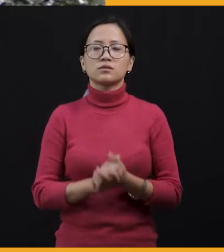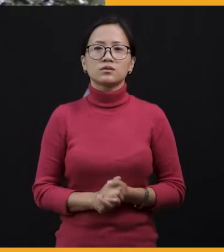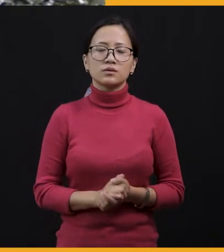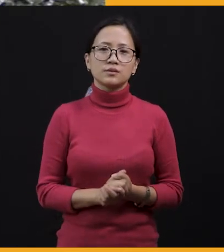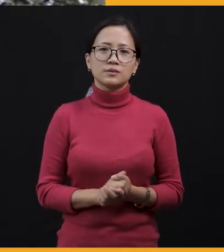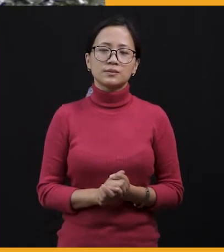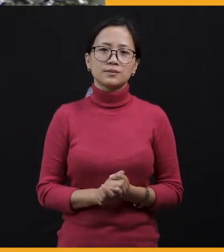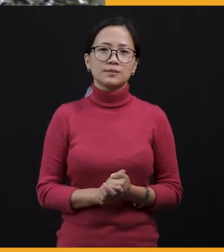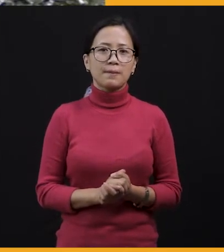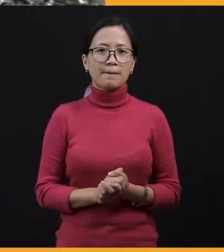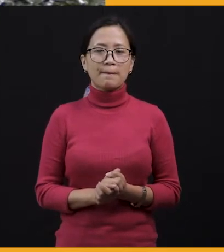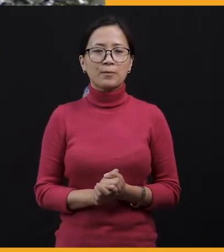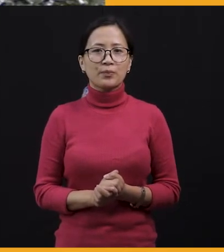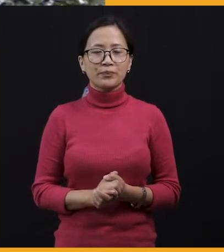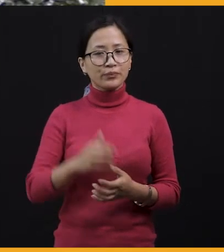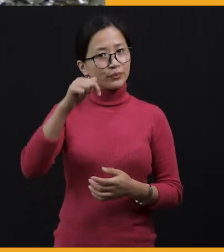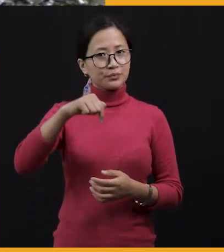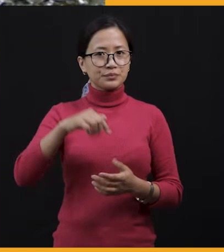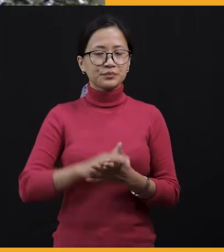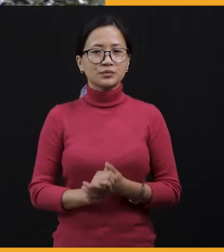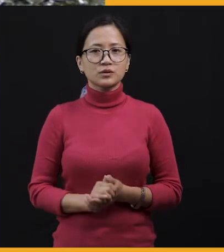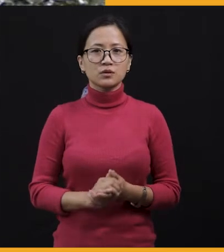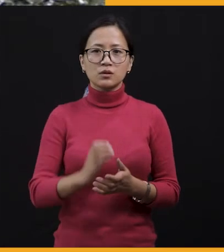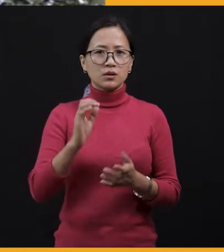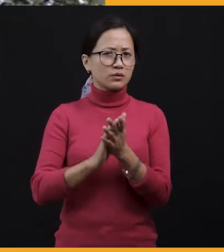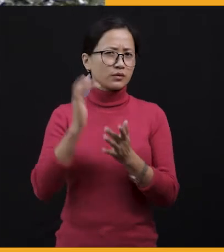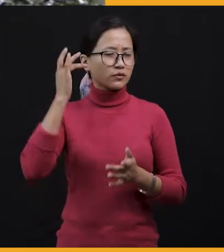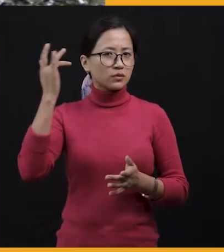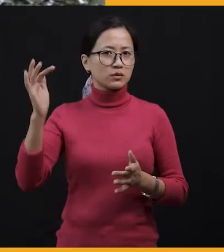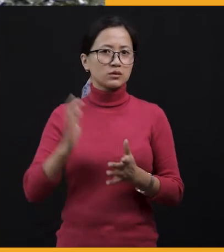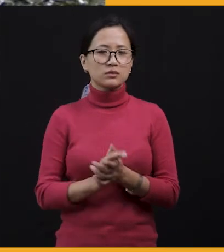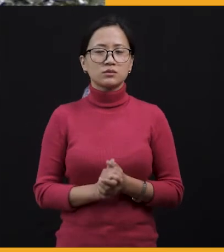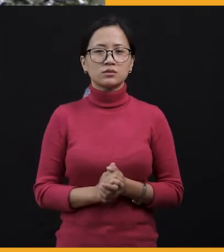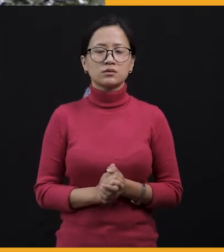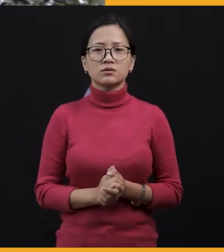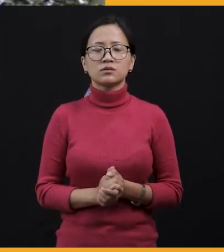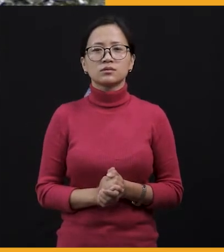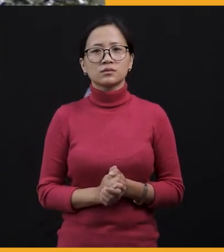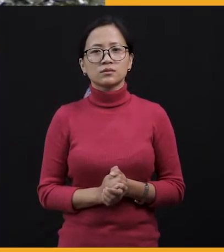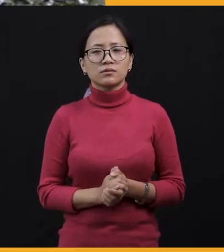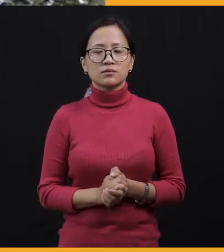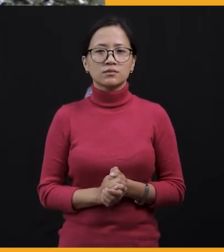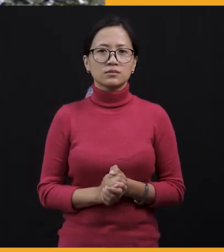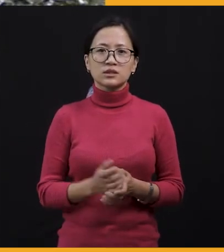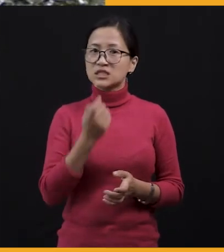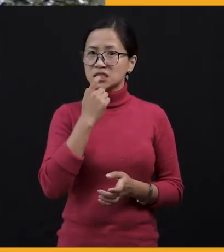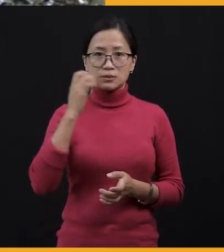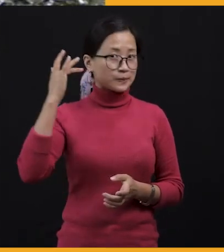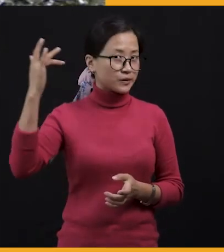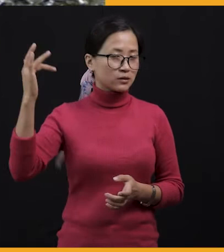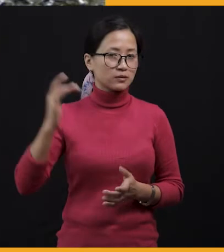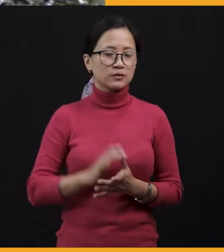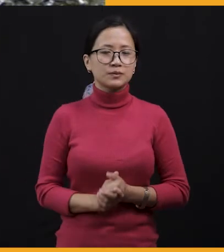minerals. So here we have gold. We all like gold, right? We have